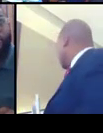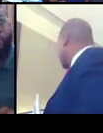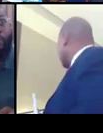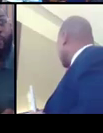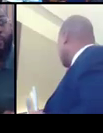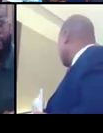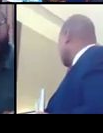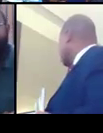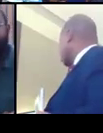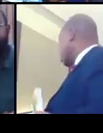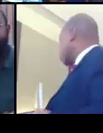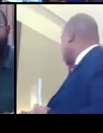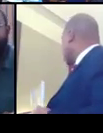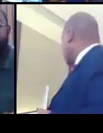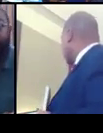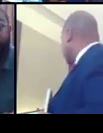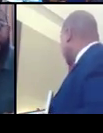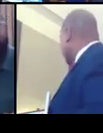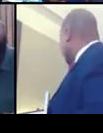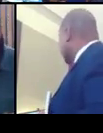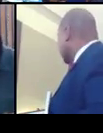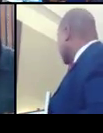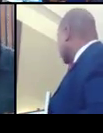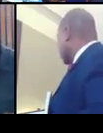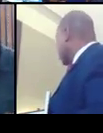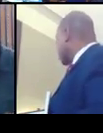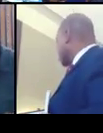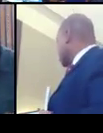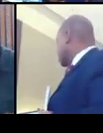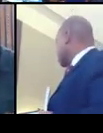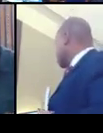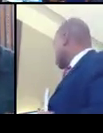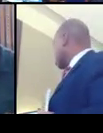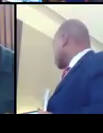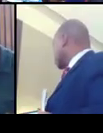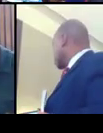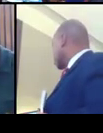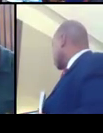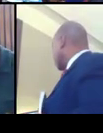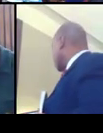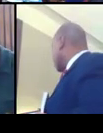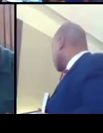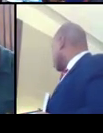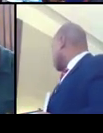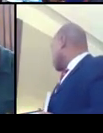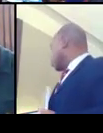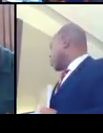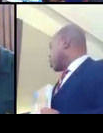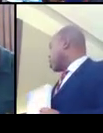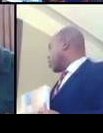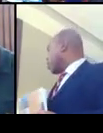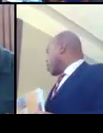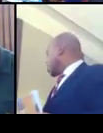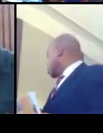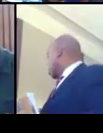too. Good sidewalk, and help people get around. The engagement, we also had meetings and workshops, so these are just two of the images of the